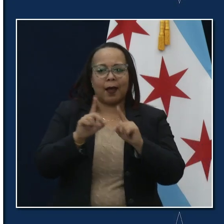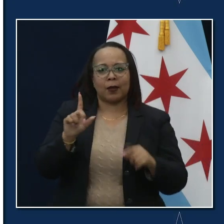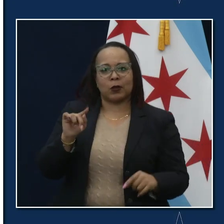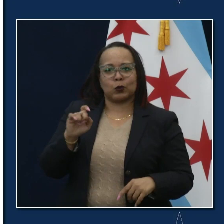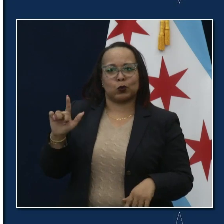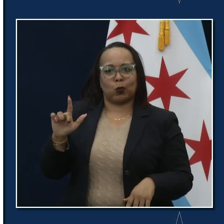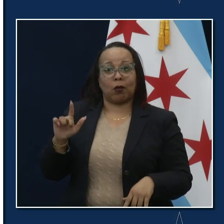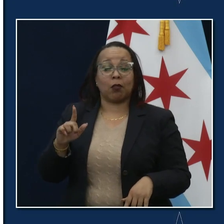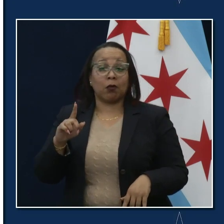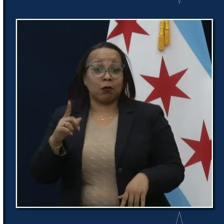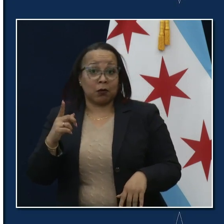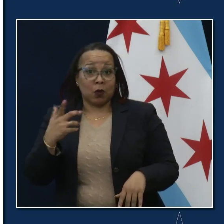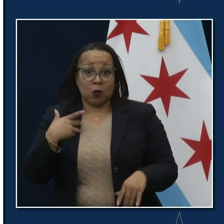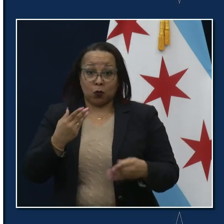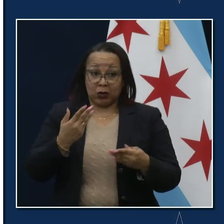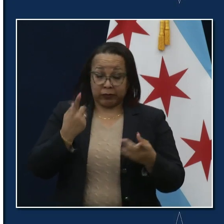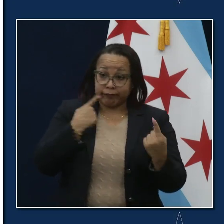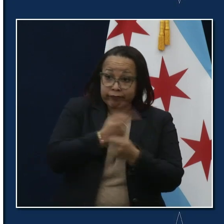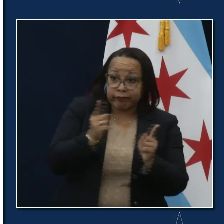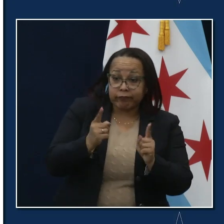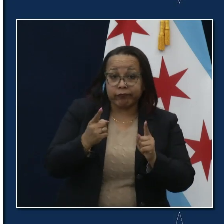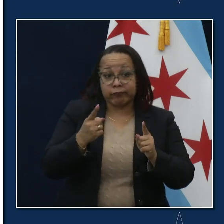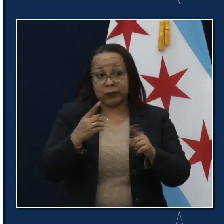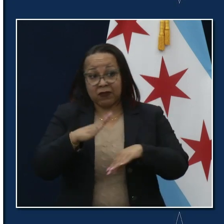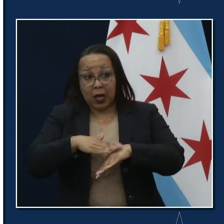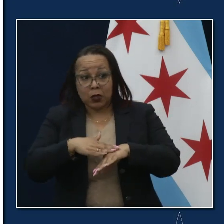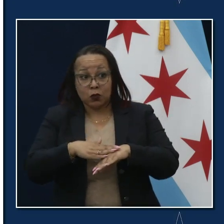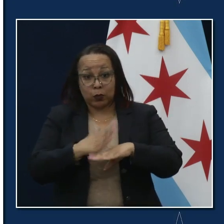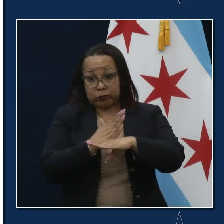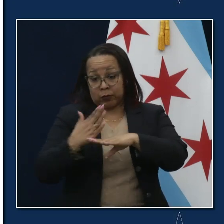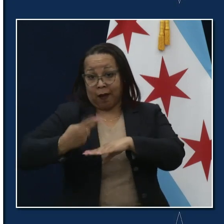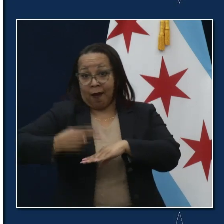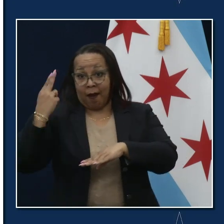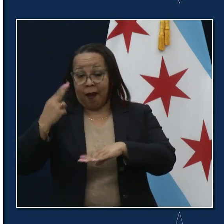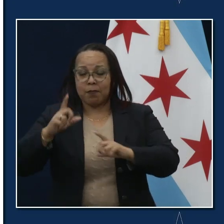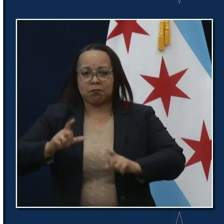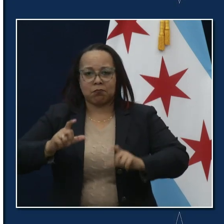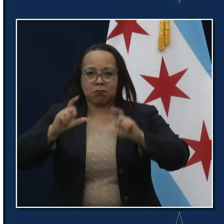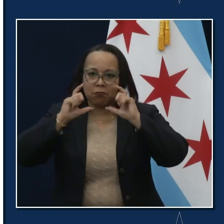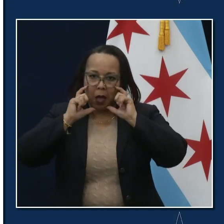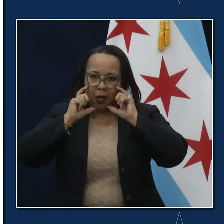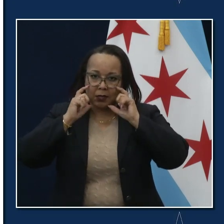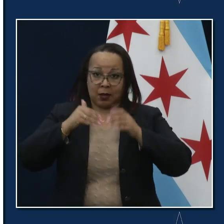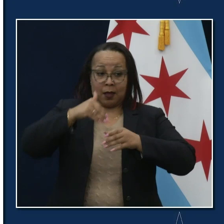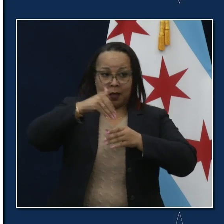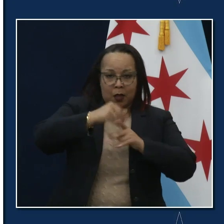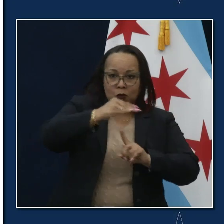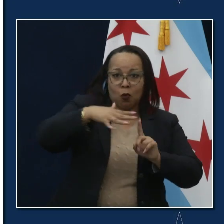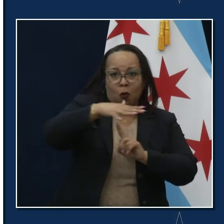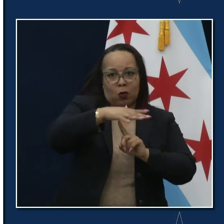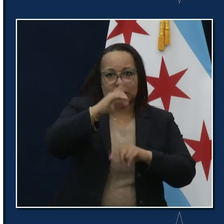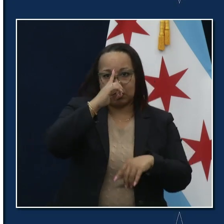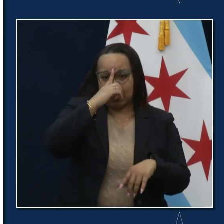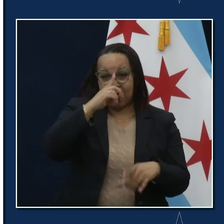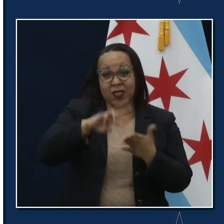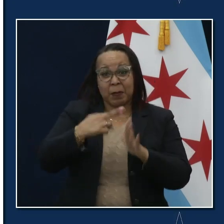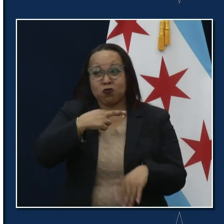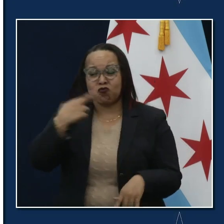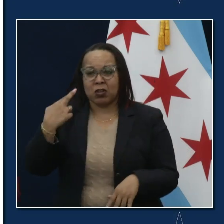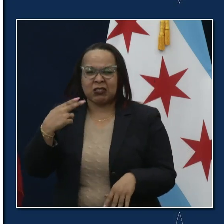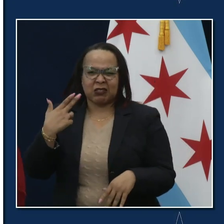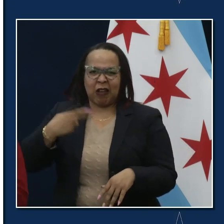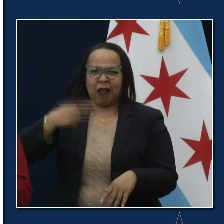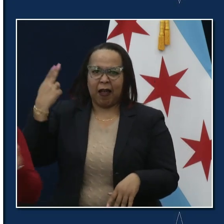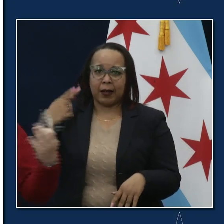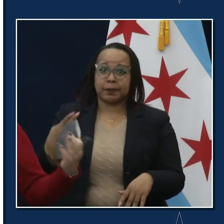tool. If we issue an advisory when we move to high, put them on indoors. It means the risk is high. You can